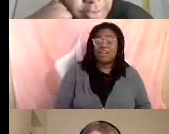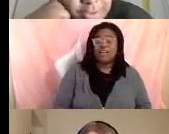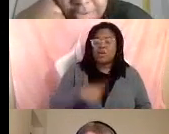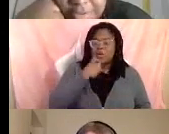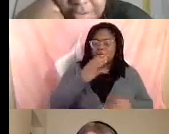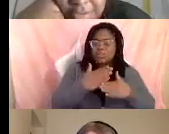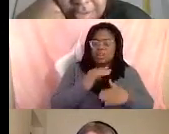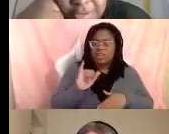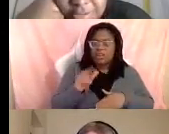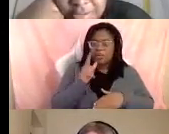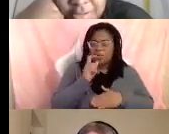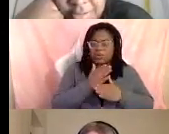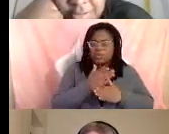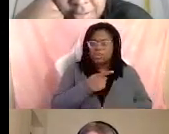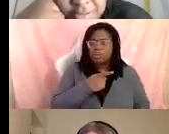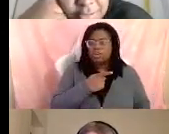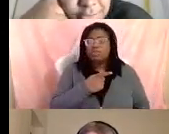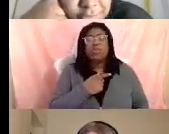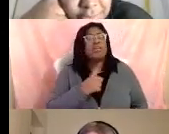shared that one? I think